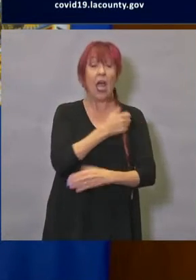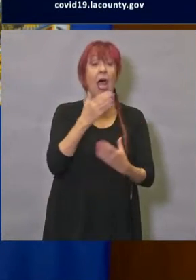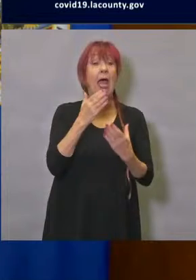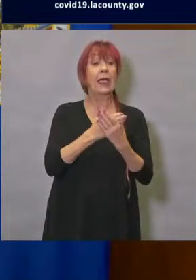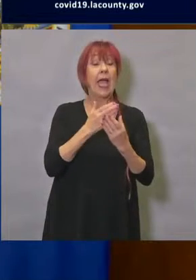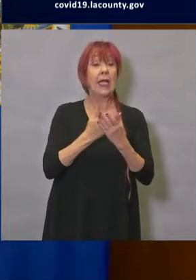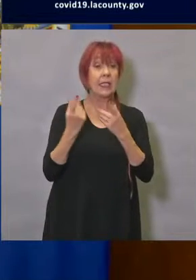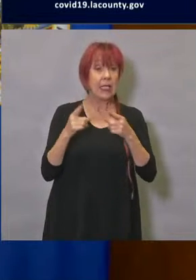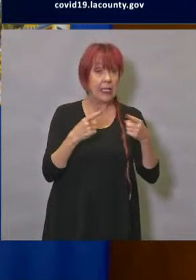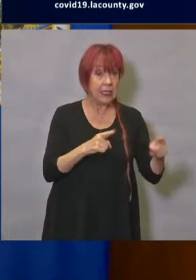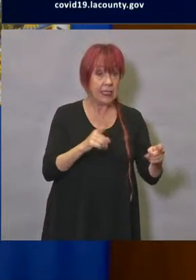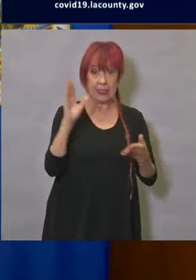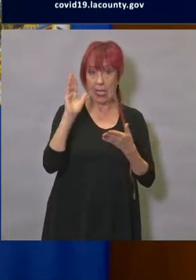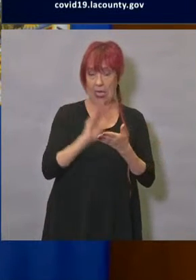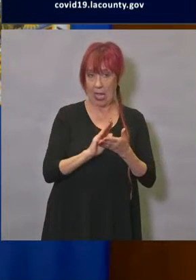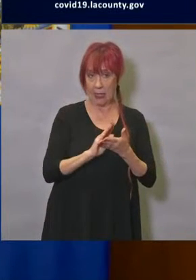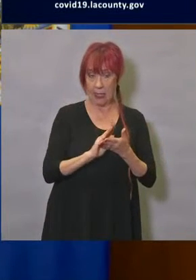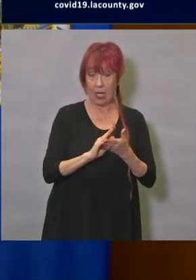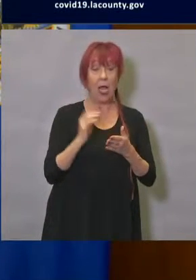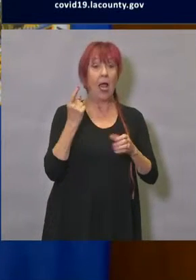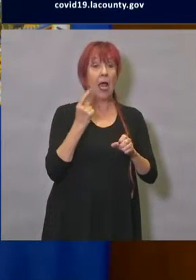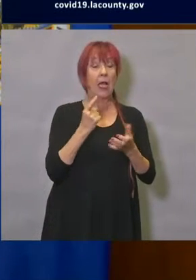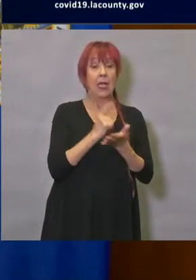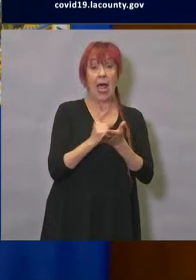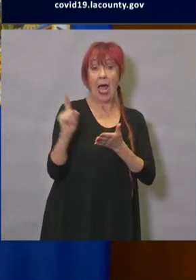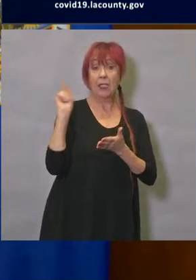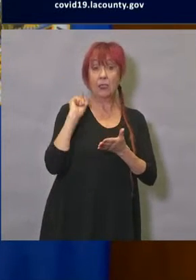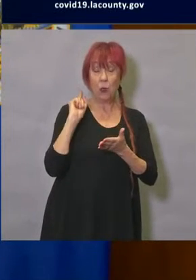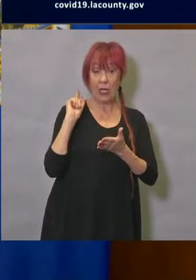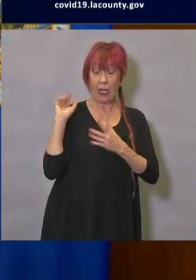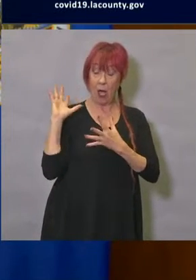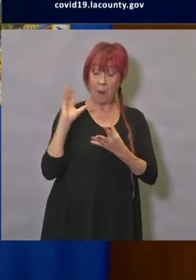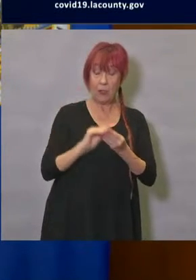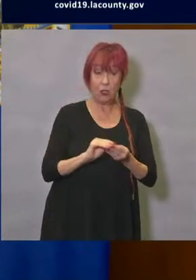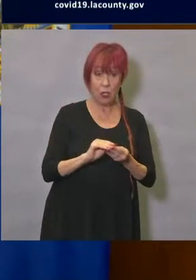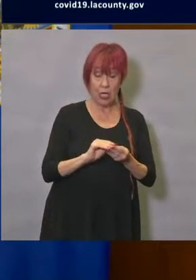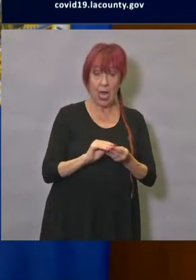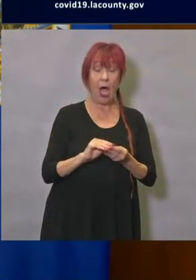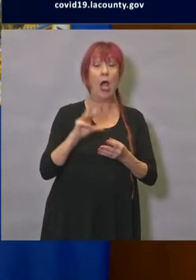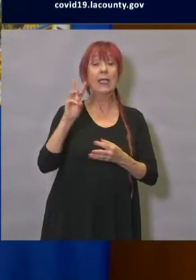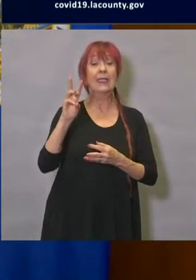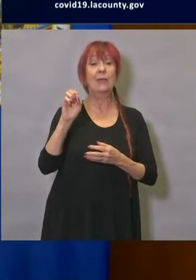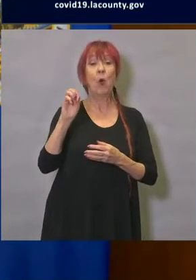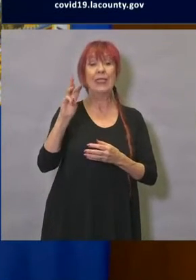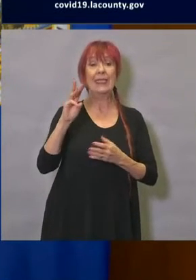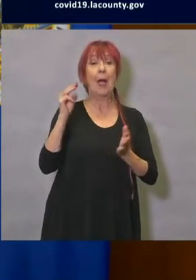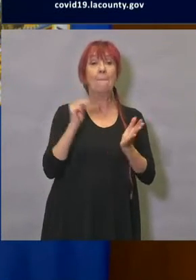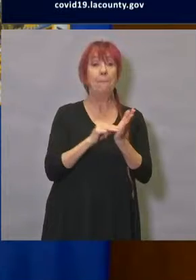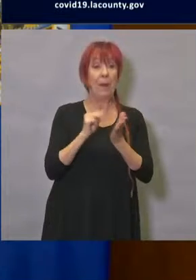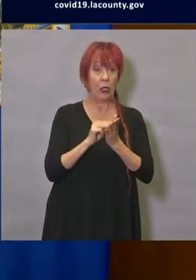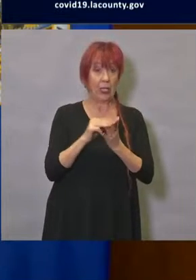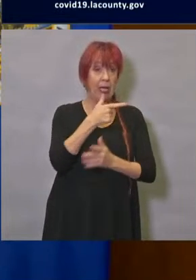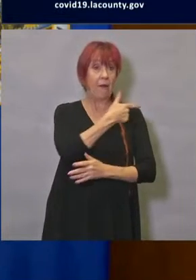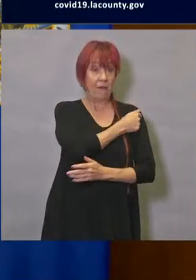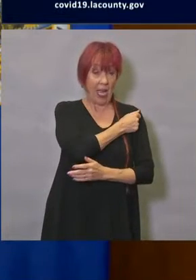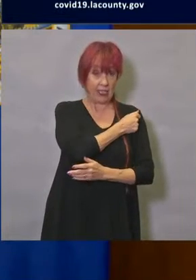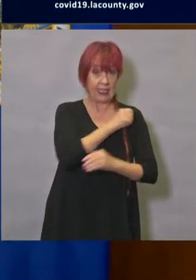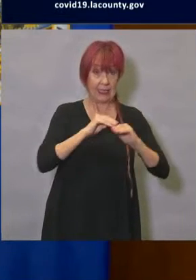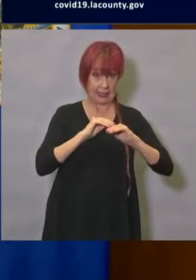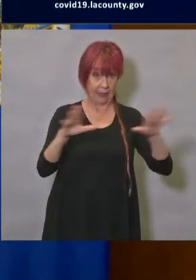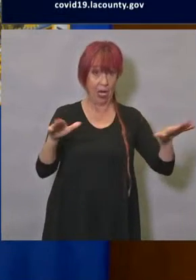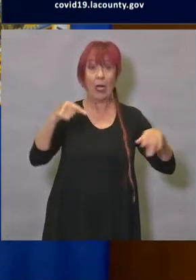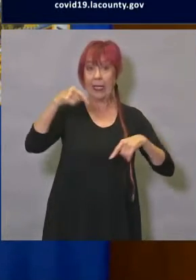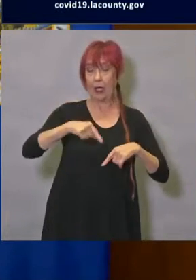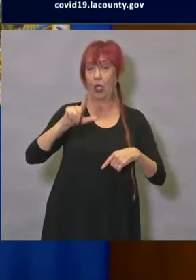last week, 6.6 million vaccine doses have been administered across the county of Los Angeles, and that's good news.